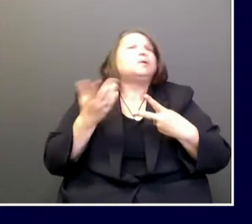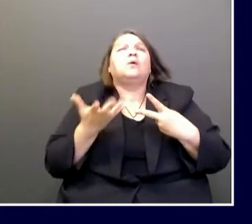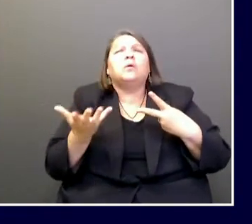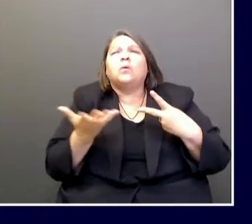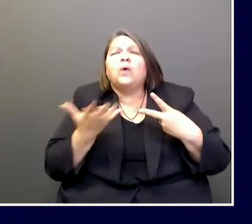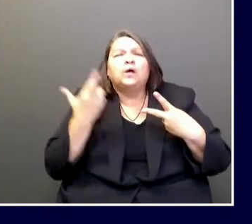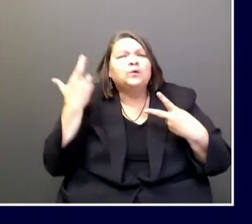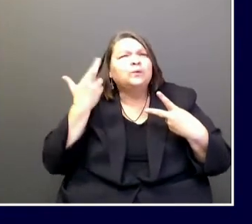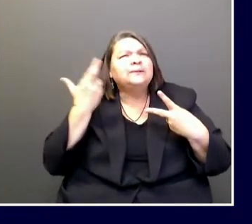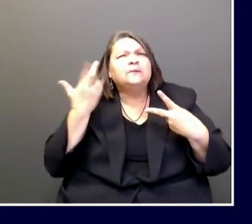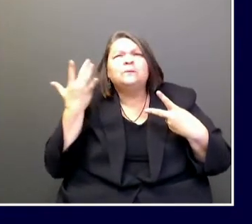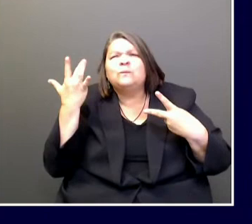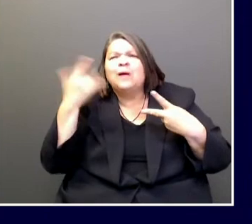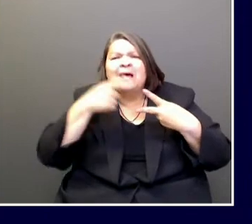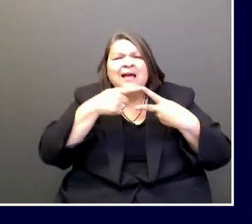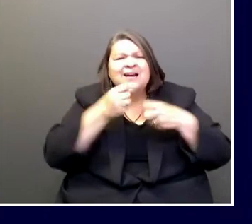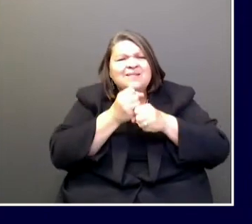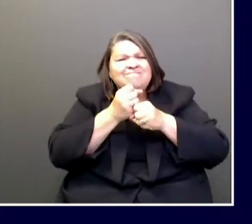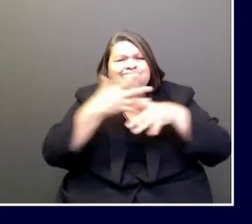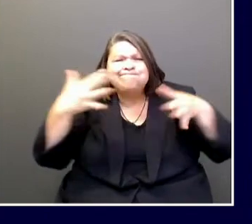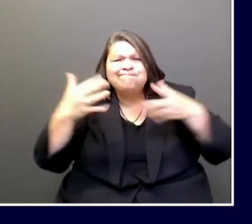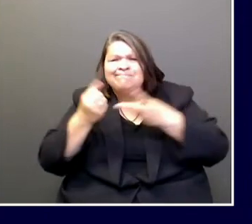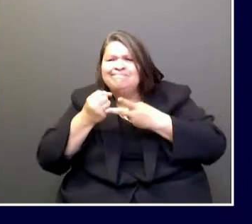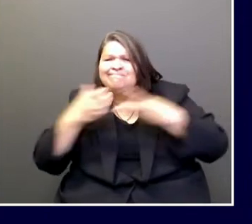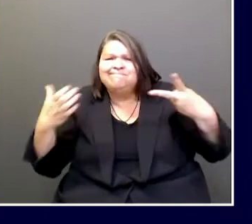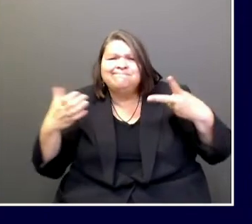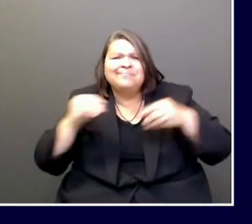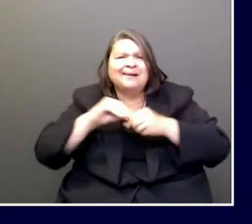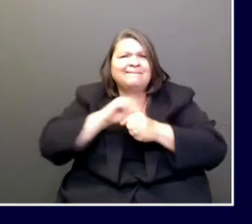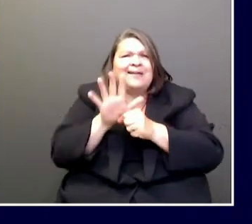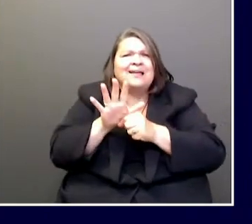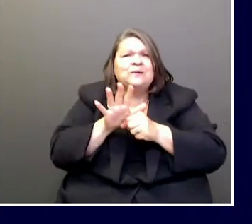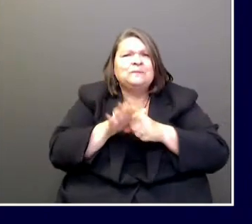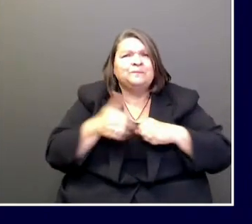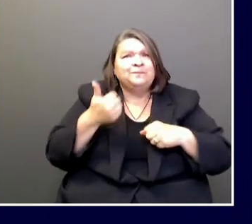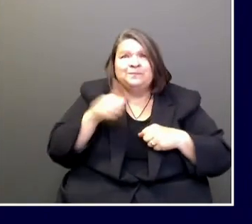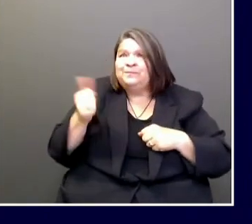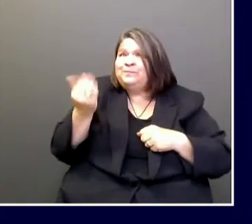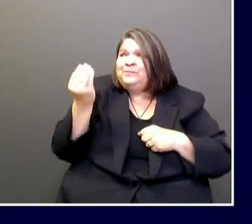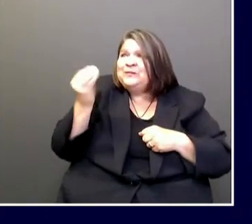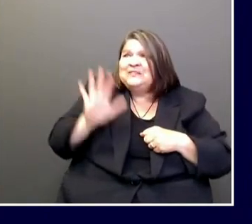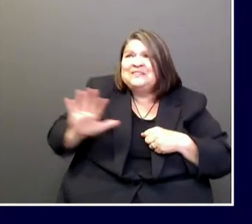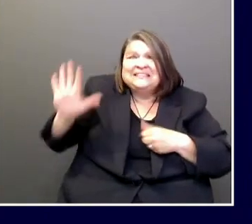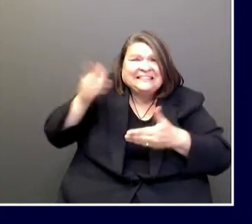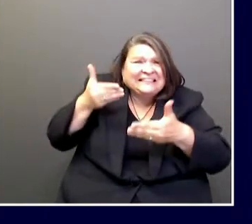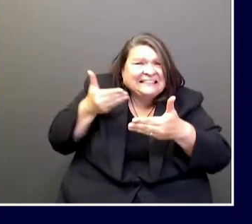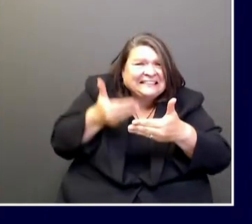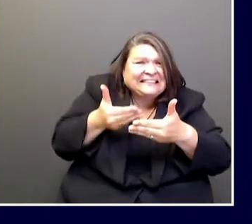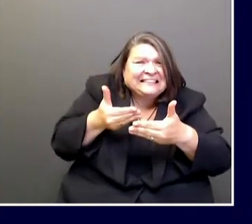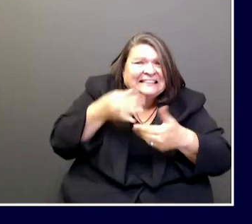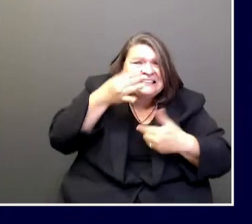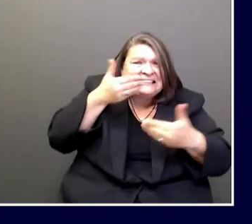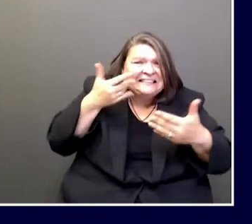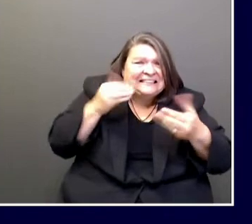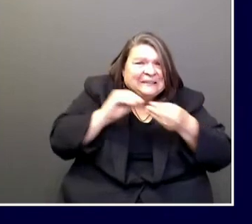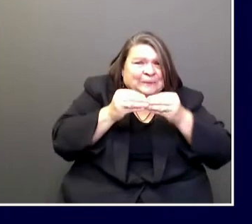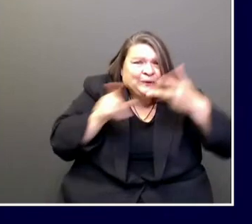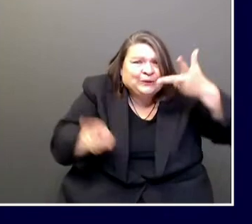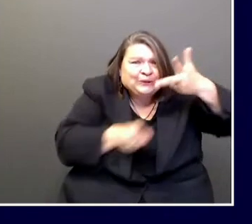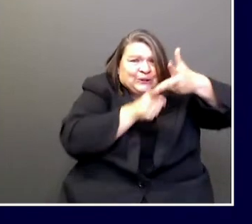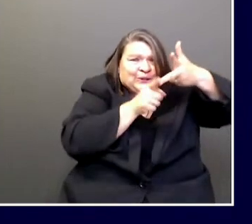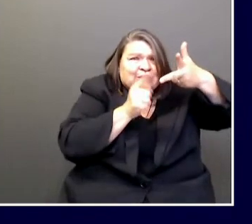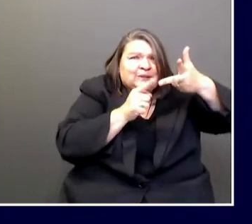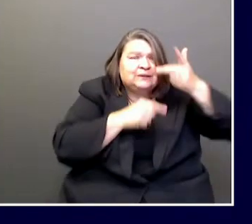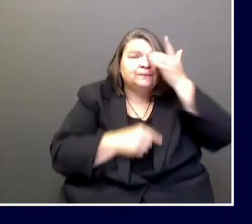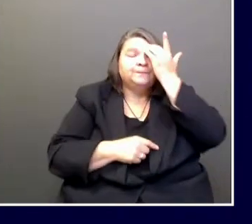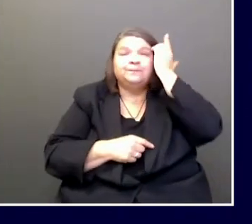Sure. Thanks, Patrick. The factors that are driving cases in those 2 counties are not unique or dissimilar from